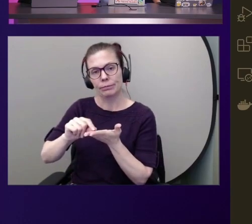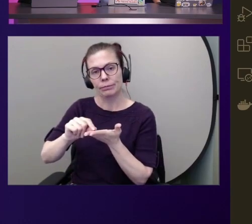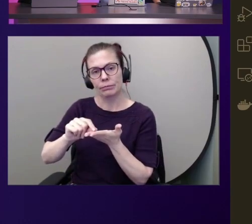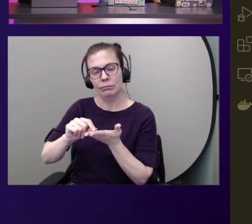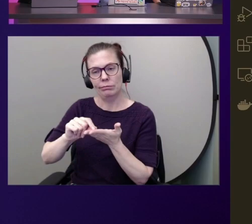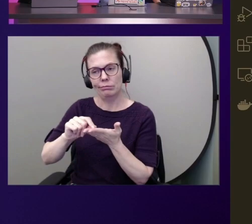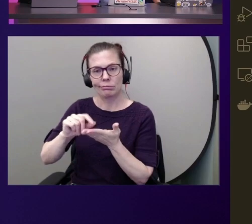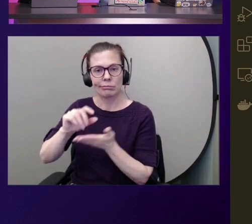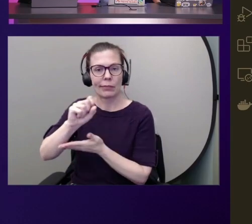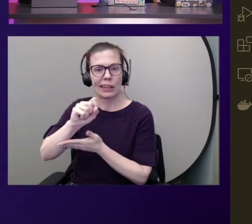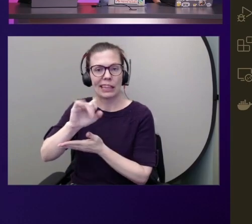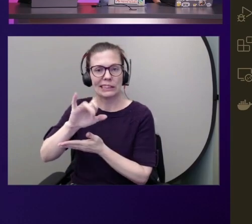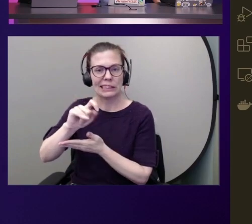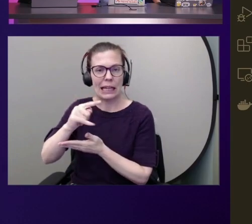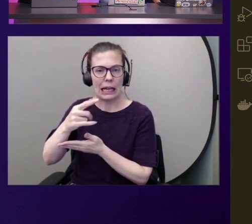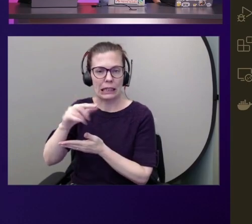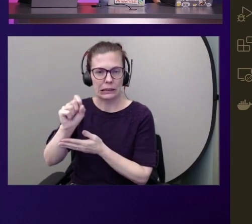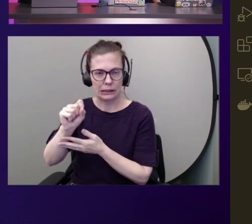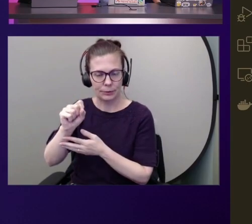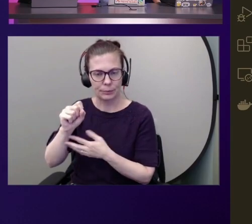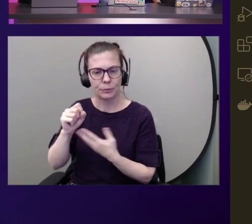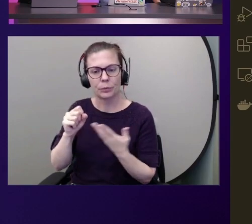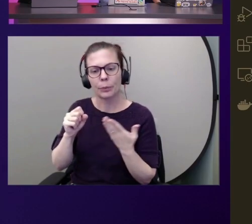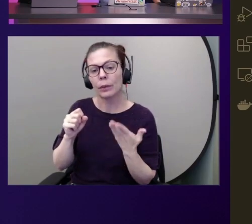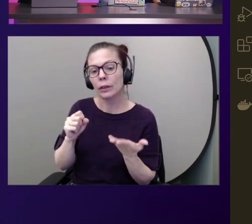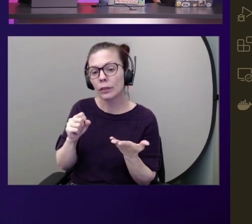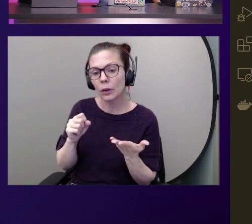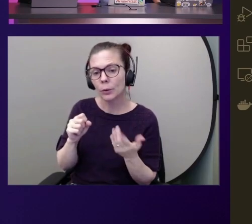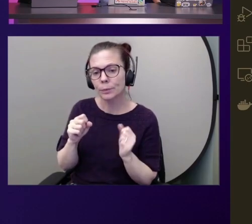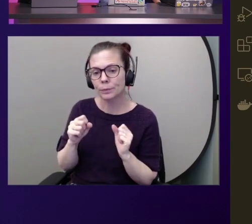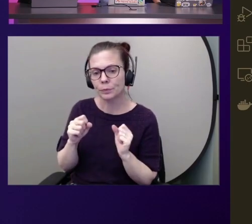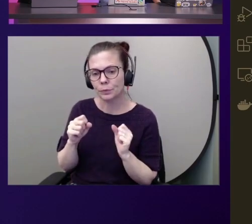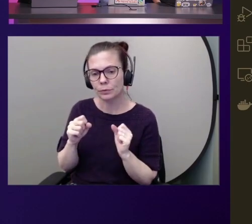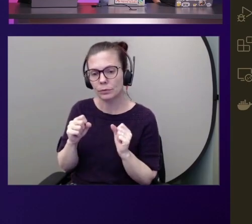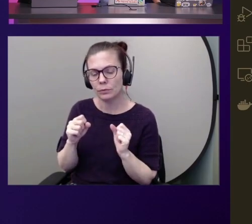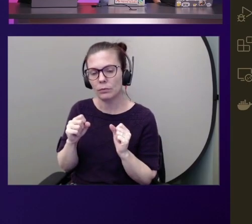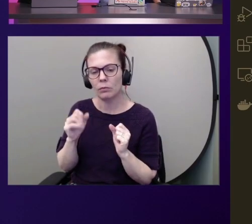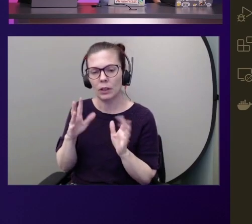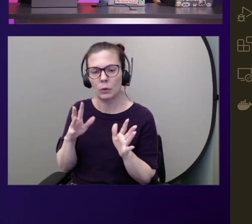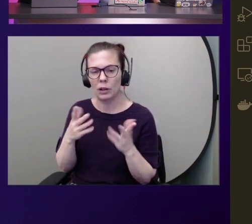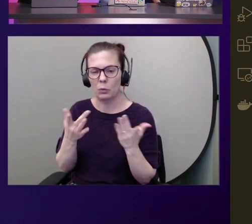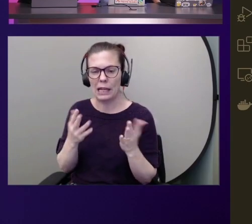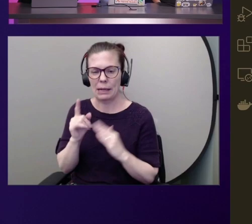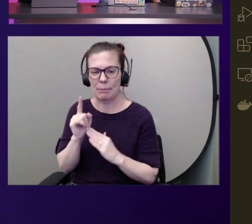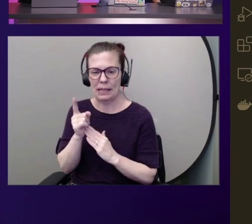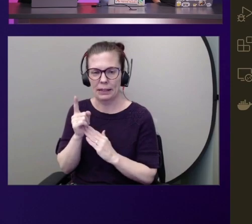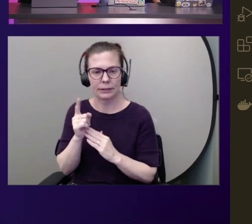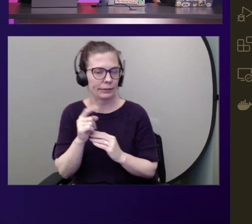settings. So is this, we'll give that a minute. Okay.